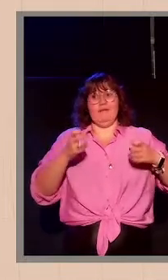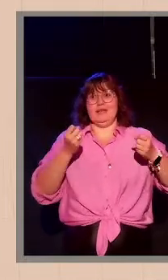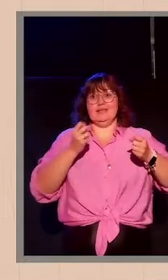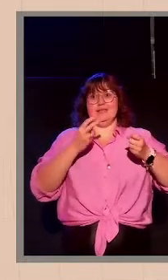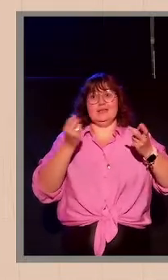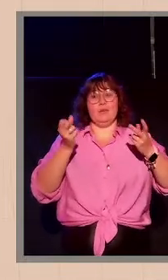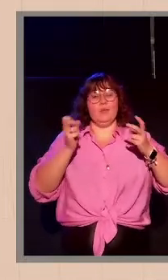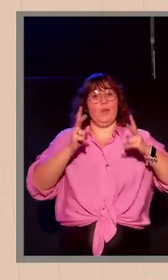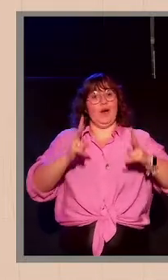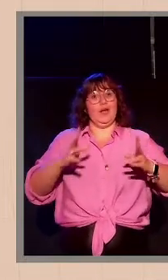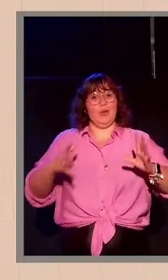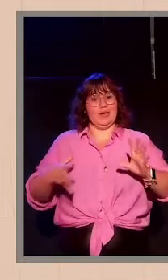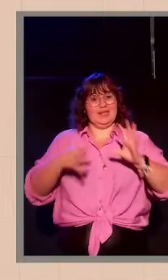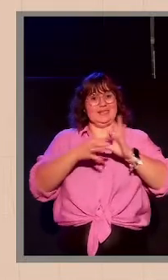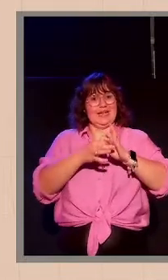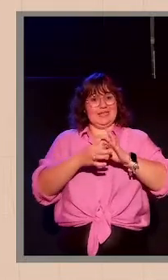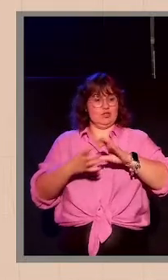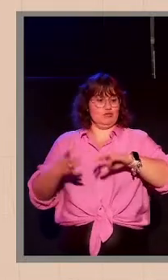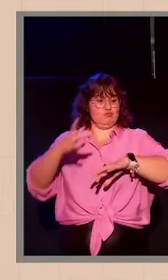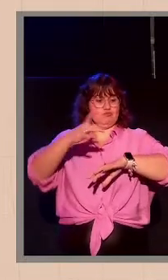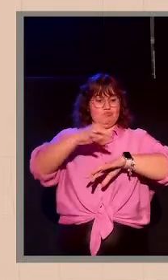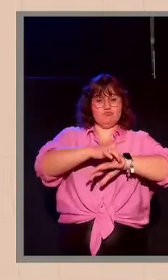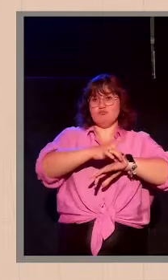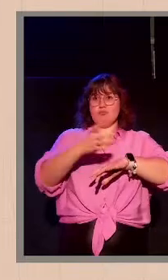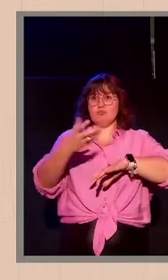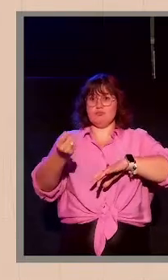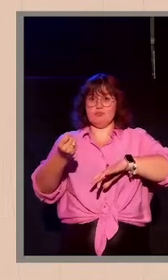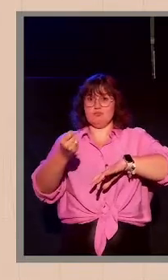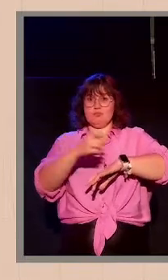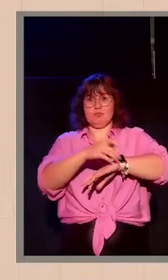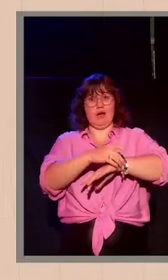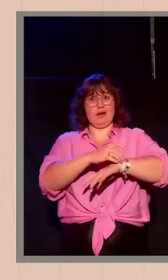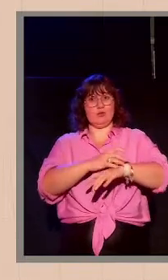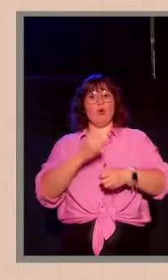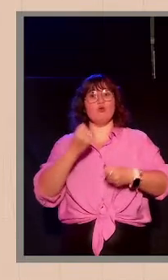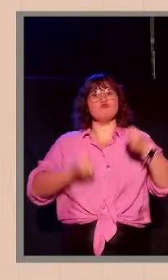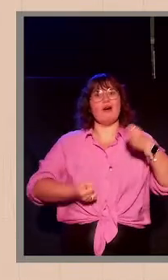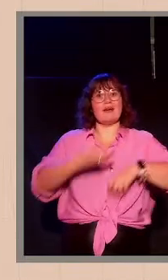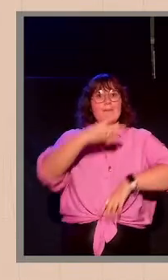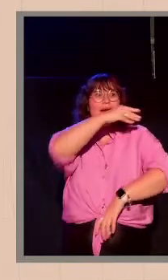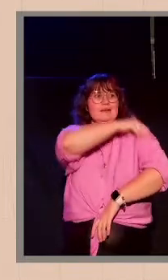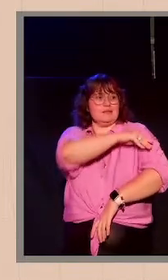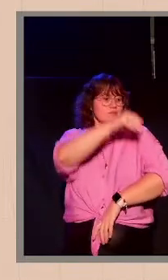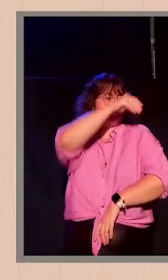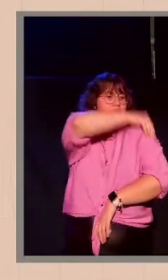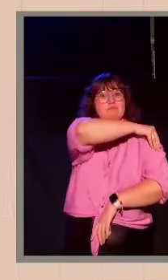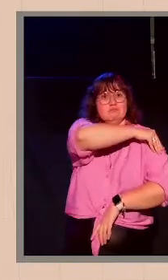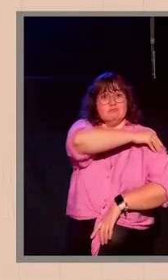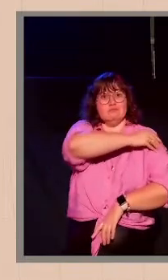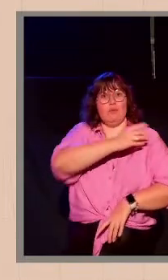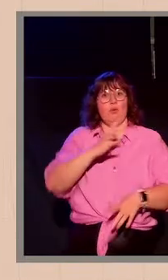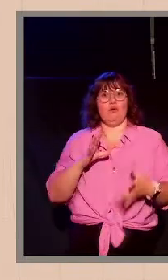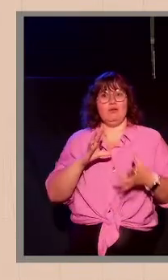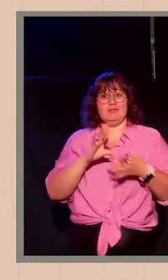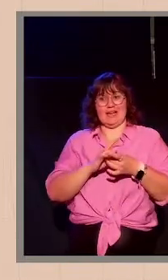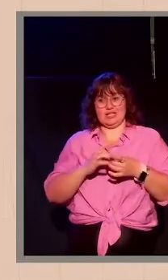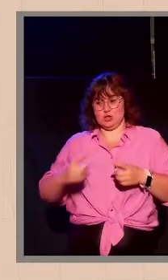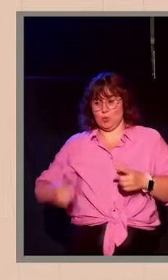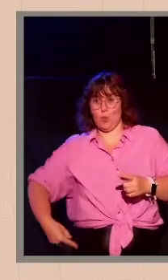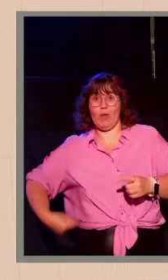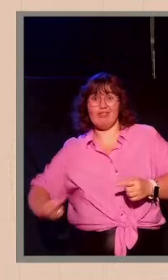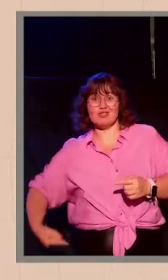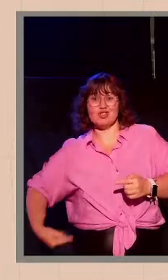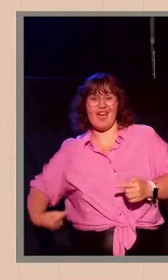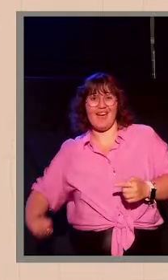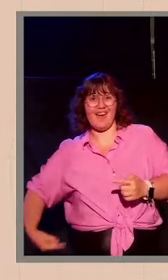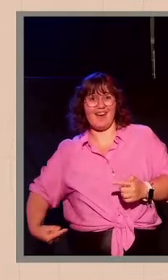you can attach one of these devices to you with a running pouch, or put it in a pocket, or or attach it to a wheelchair. So